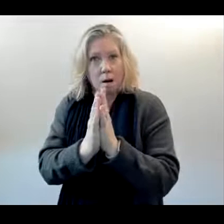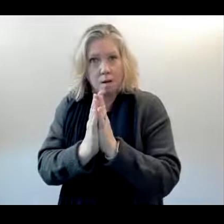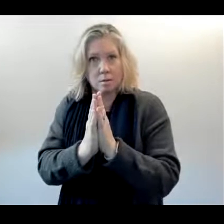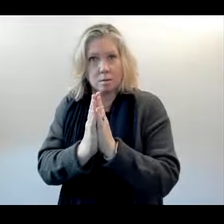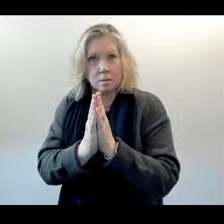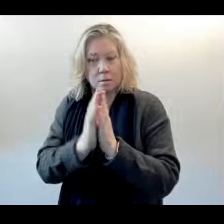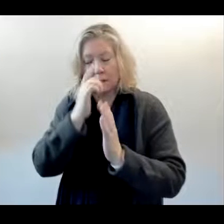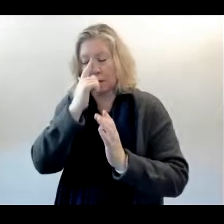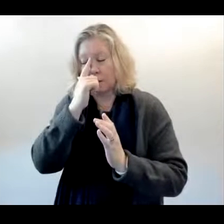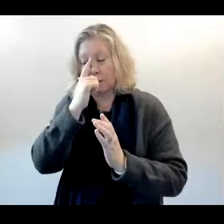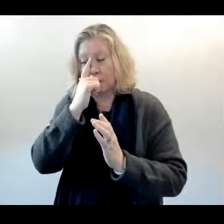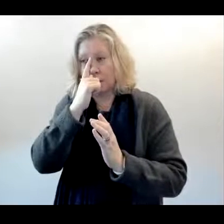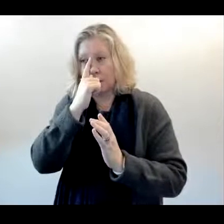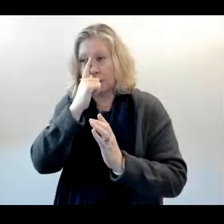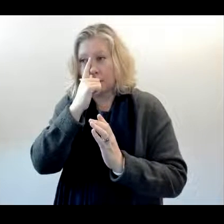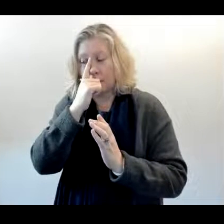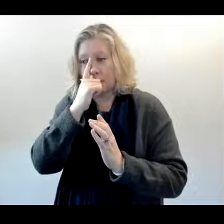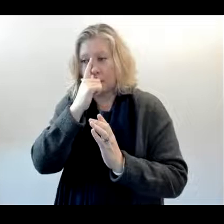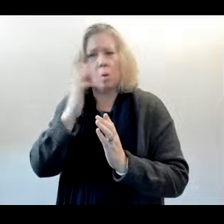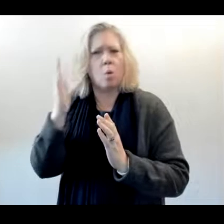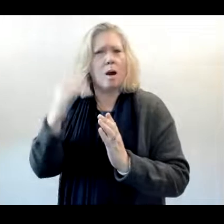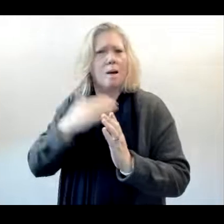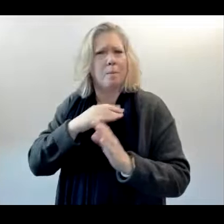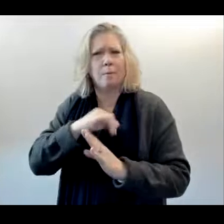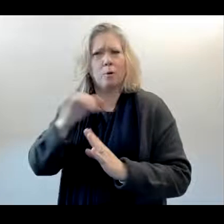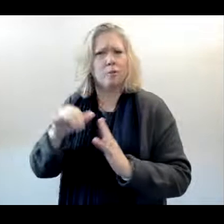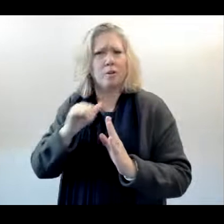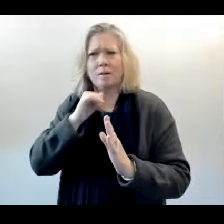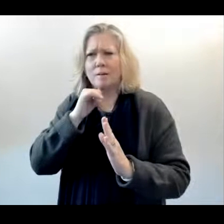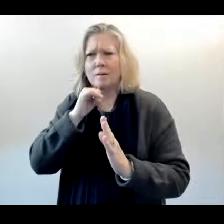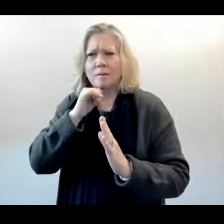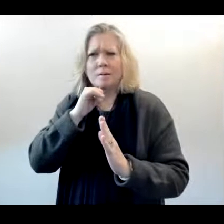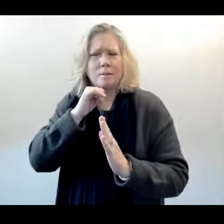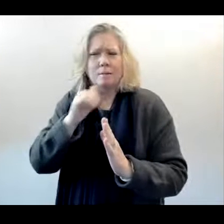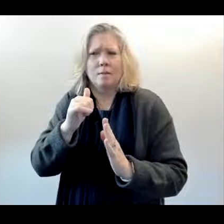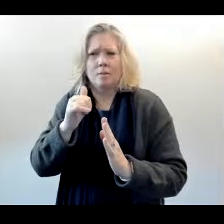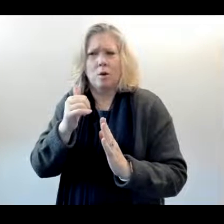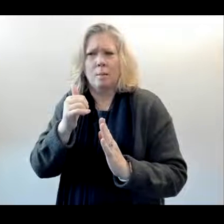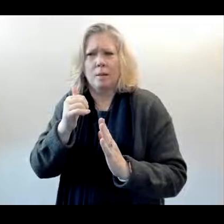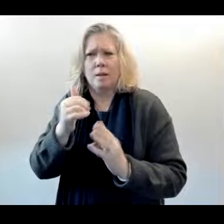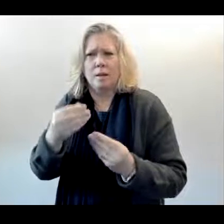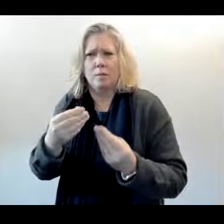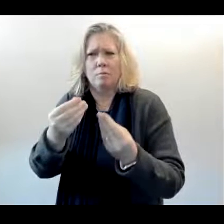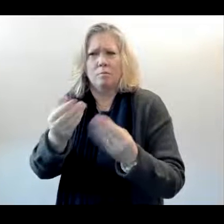why my project won't be advanced to the board for a vote.